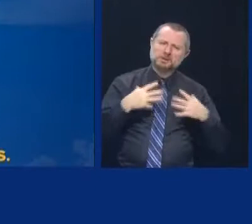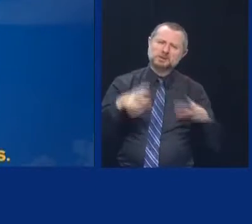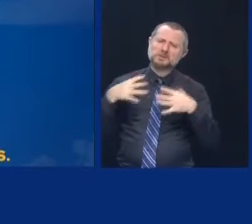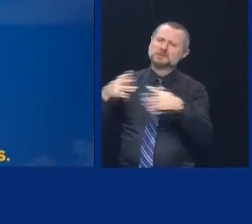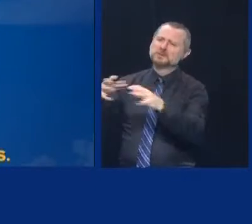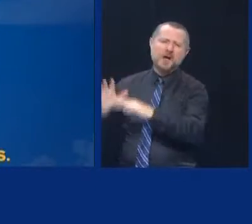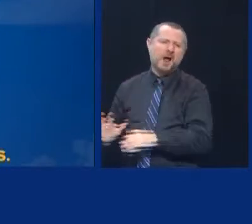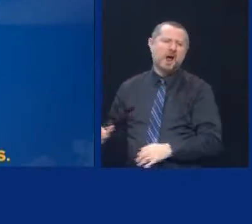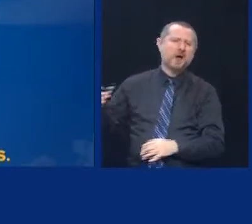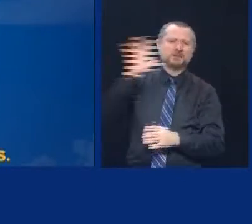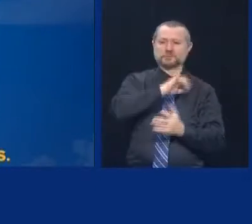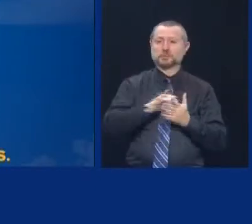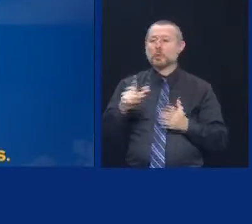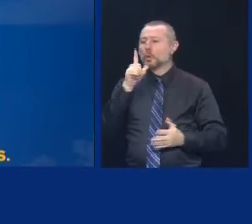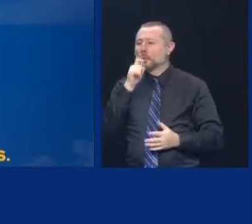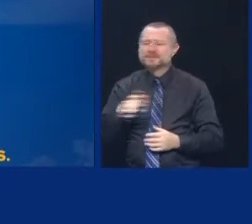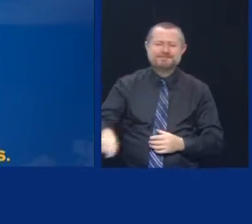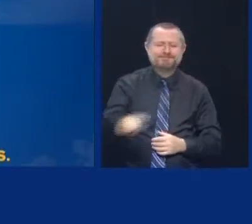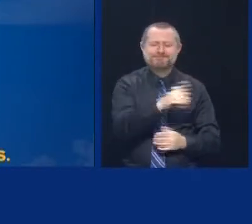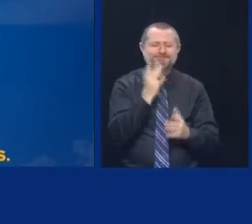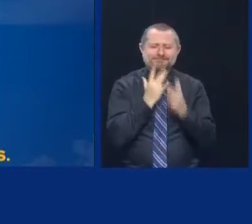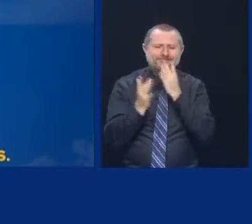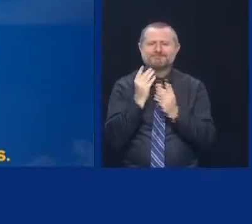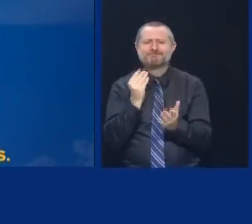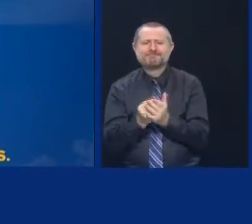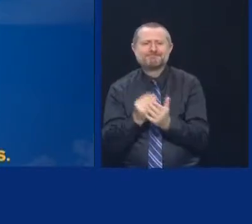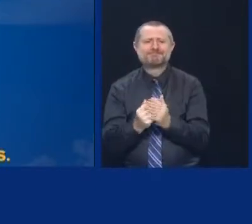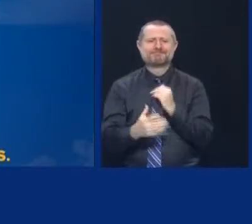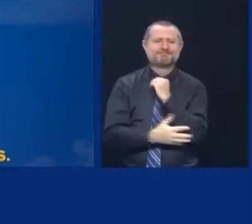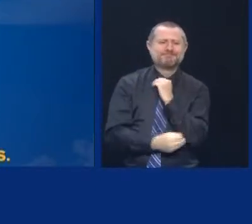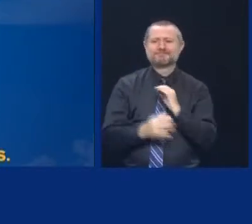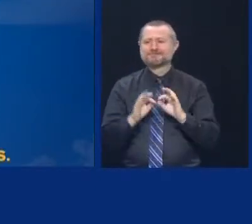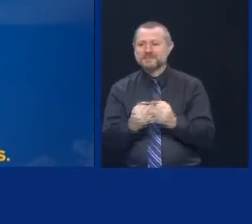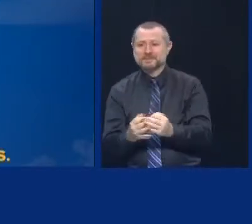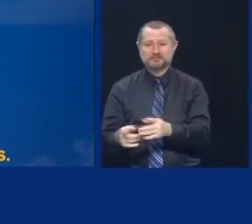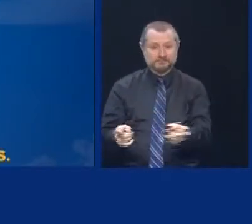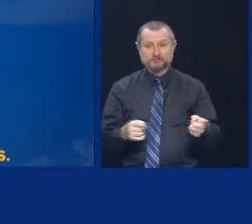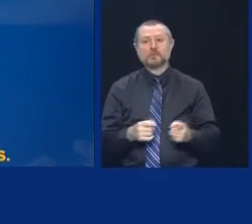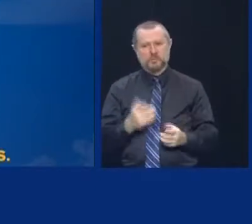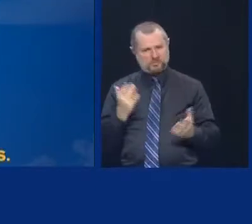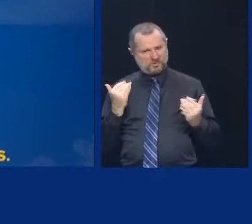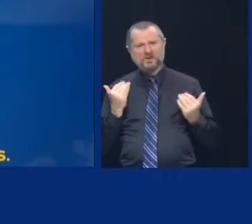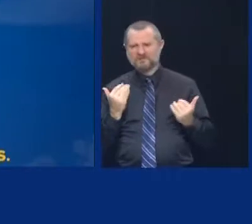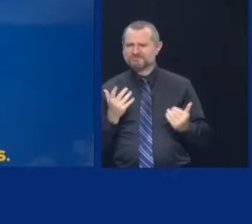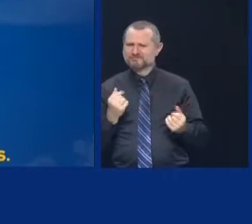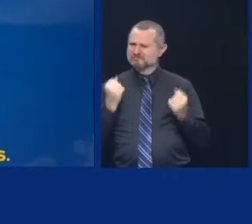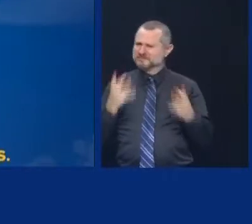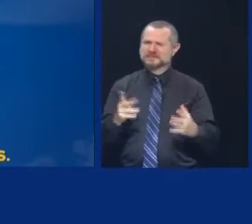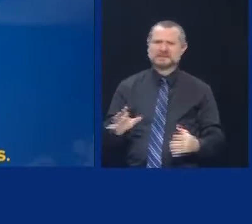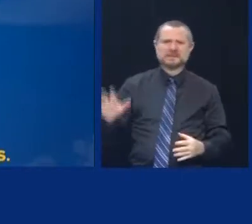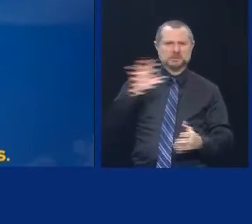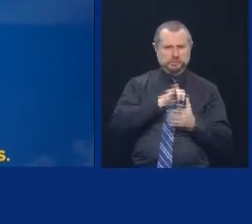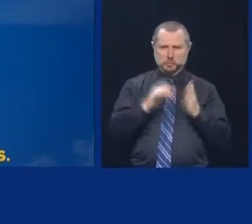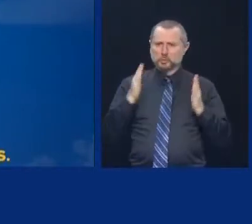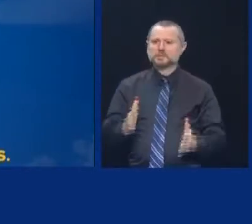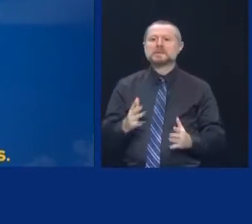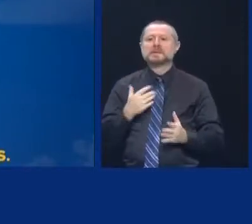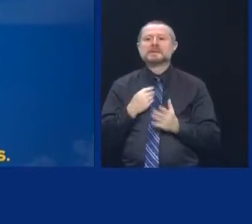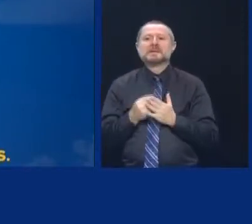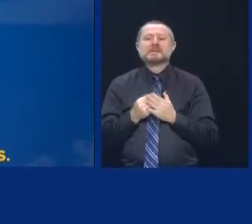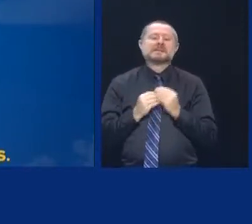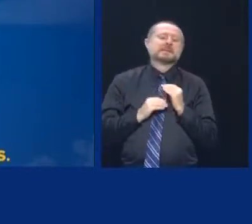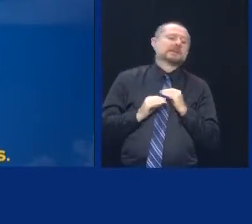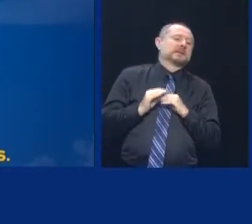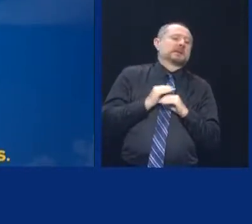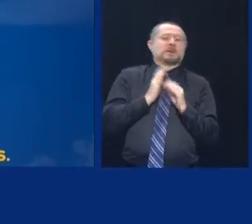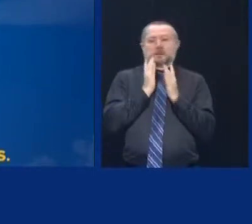who are in need and less fortunate, because there are many New Yorkers who are struggling on top